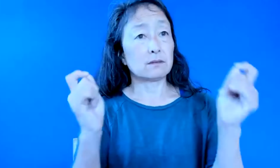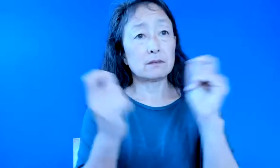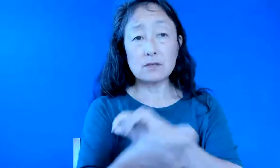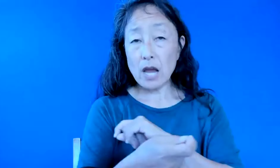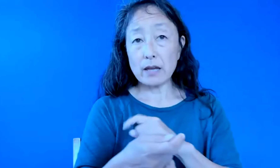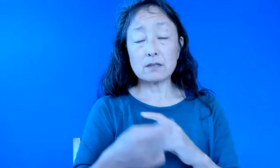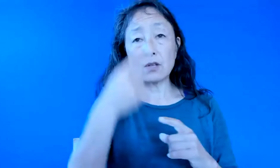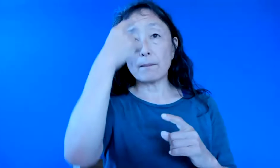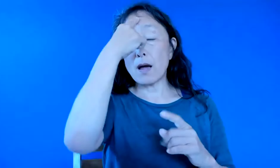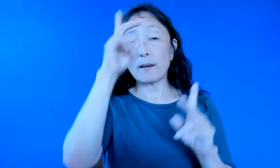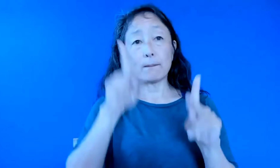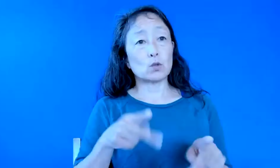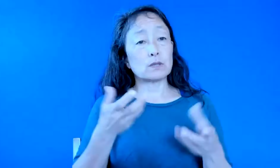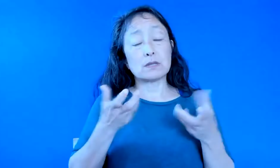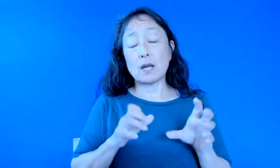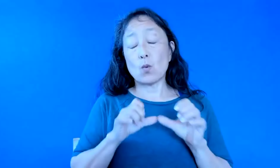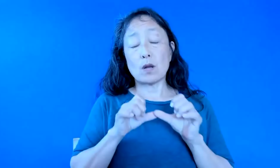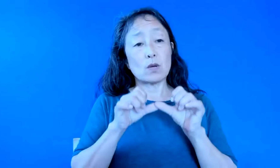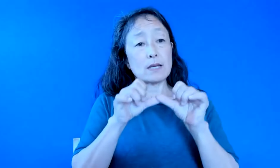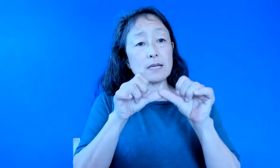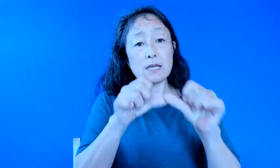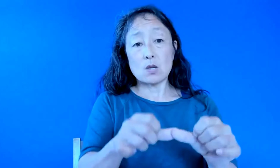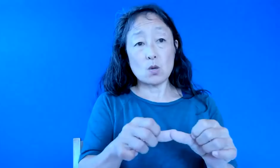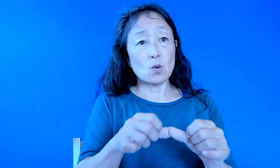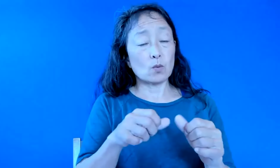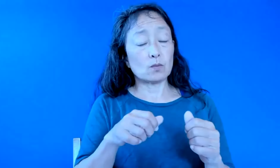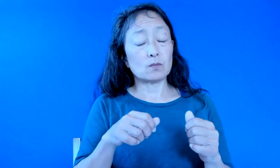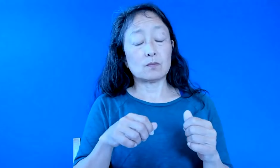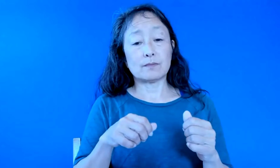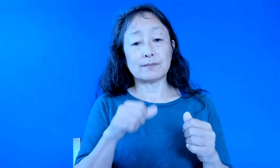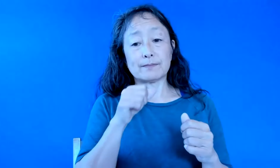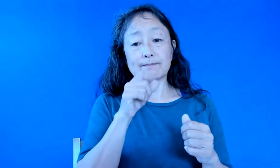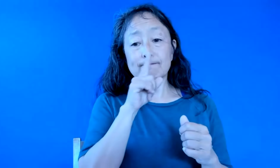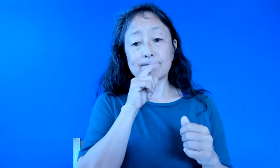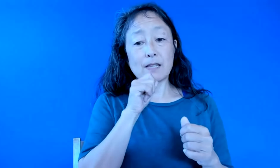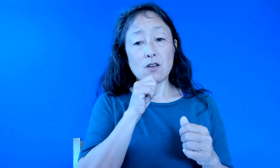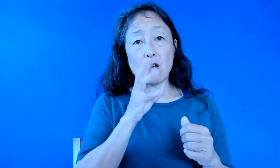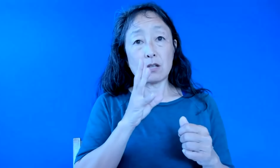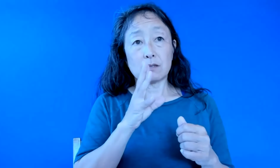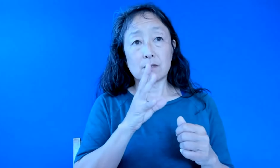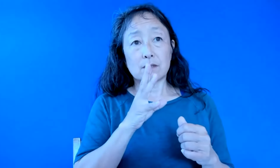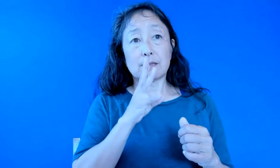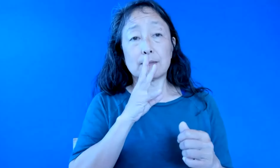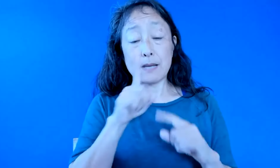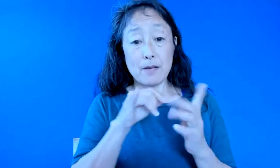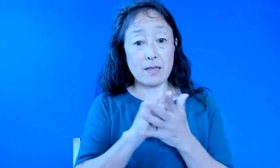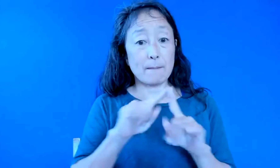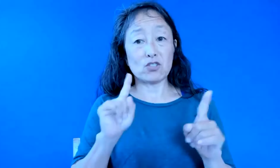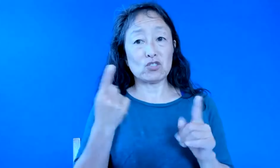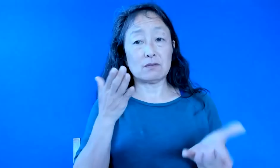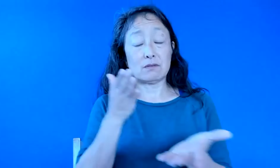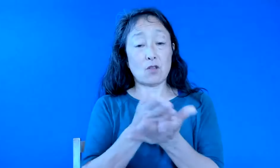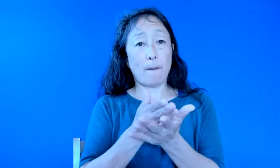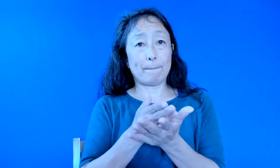continue and didn't really speak to that, but just kind of, stopped